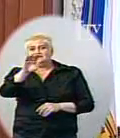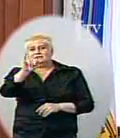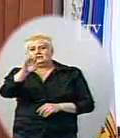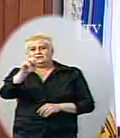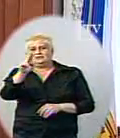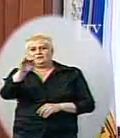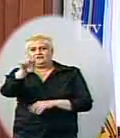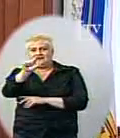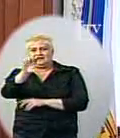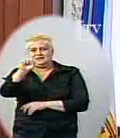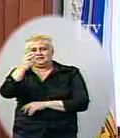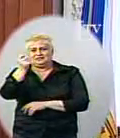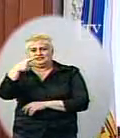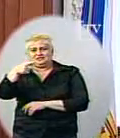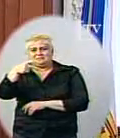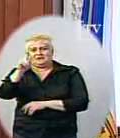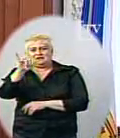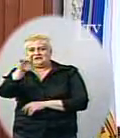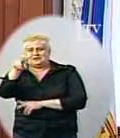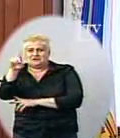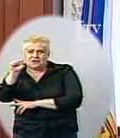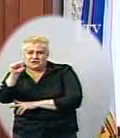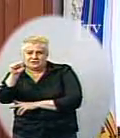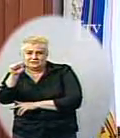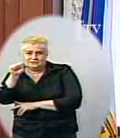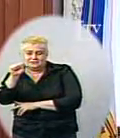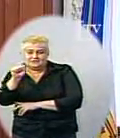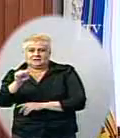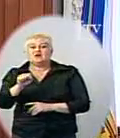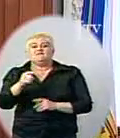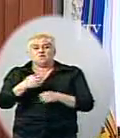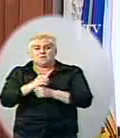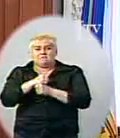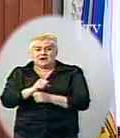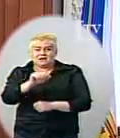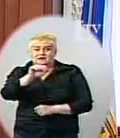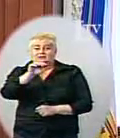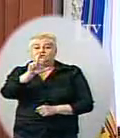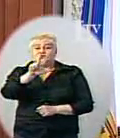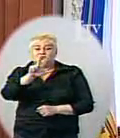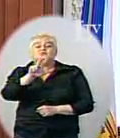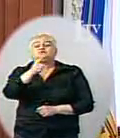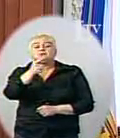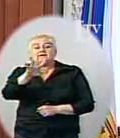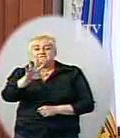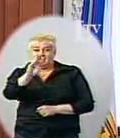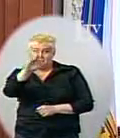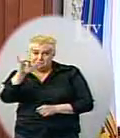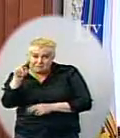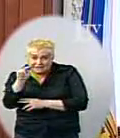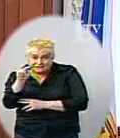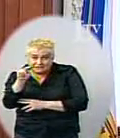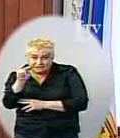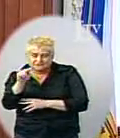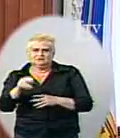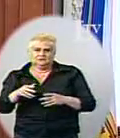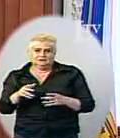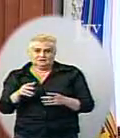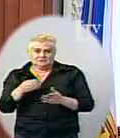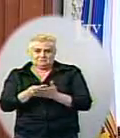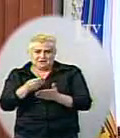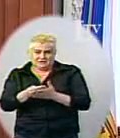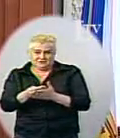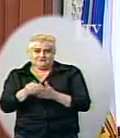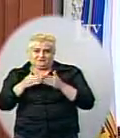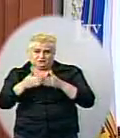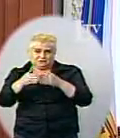30-year, 25 billion naval ships contract. This will have a profound